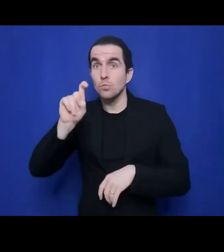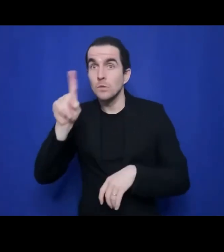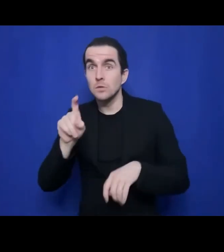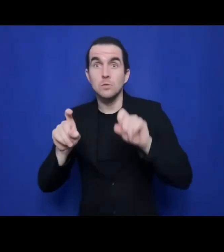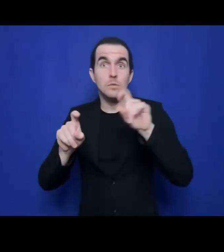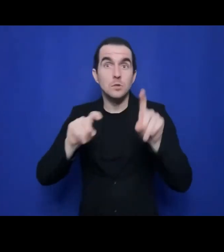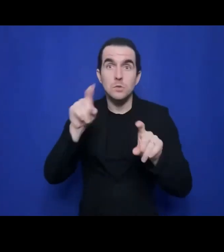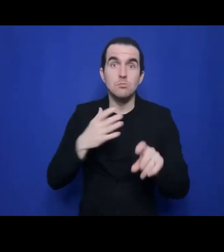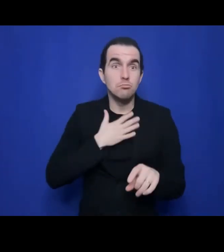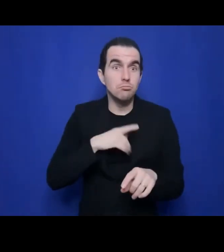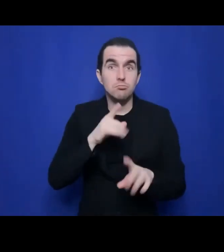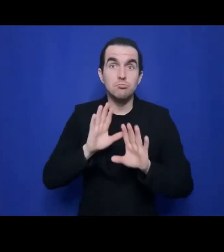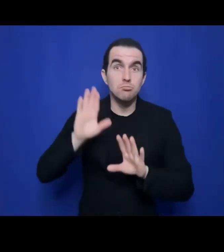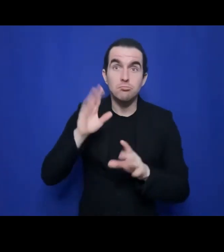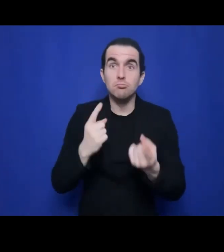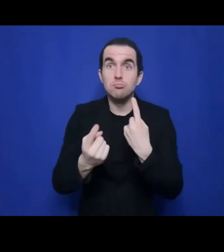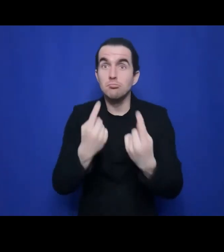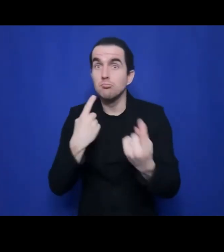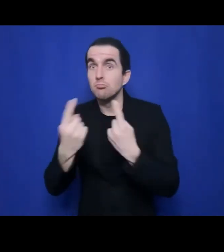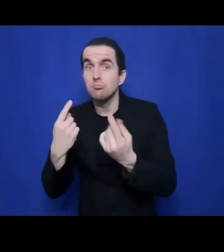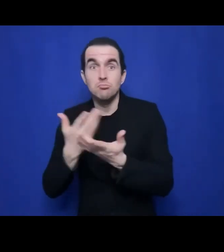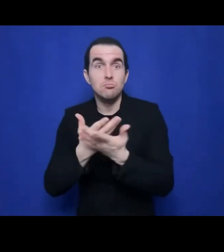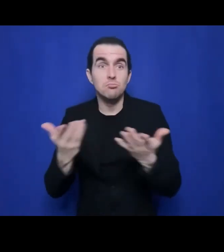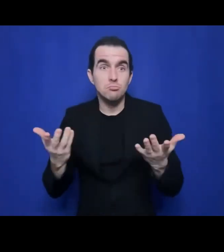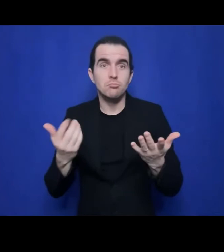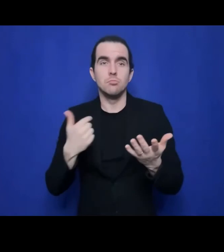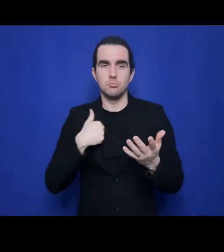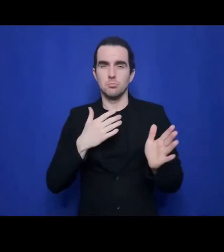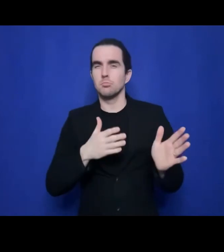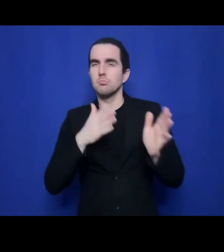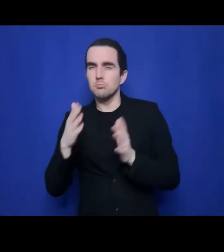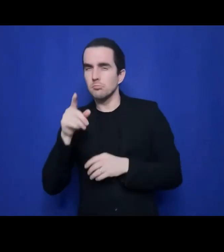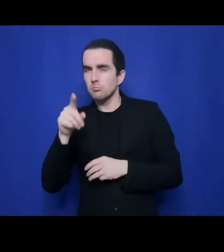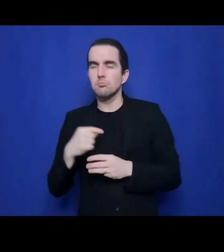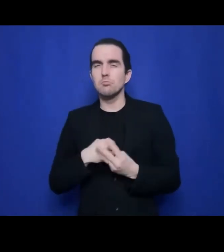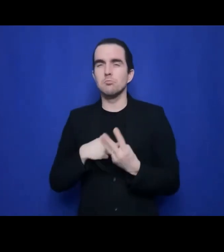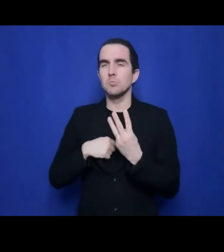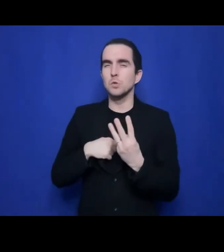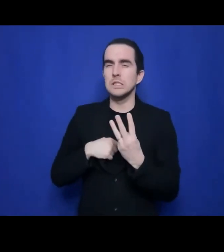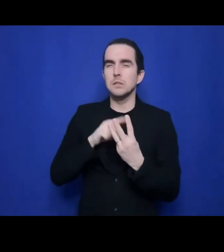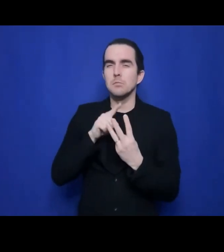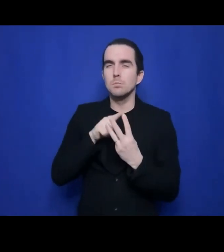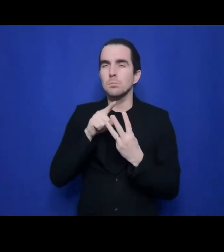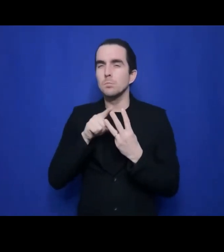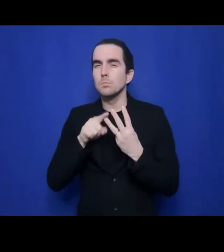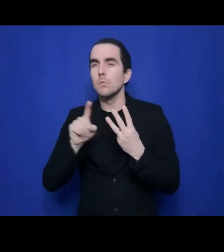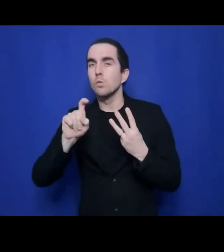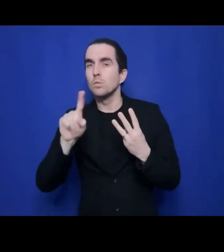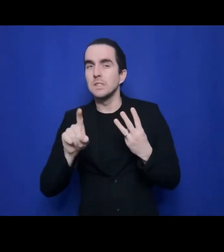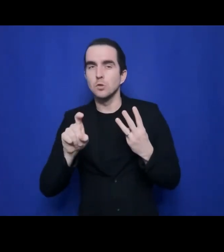I don't know if the person in charge of logistics can let us know whether there is a raised